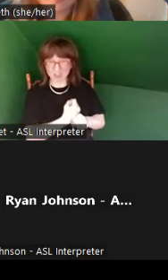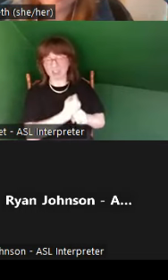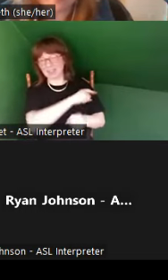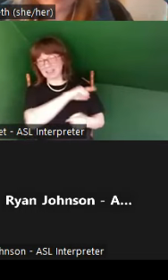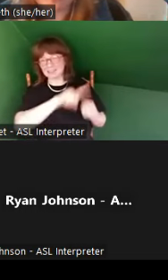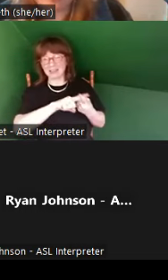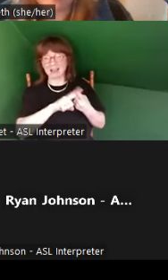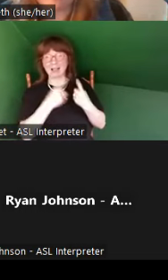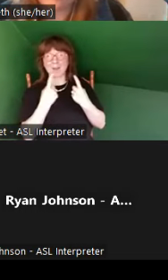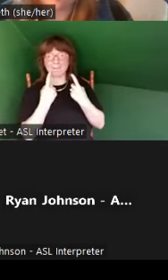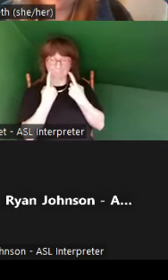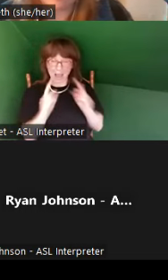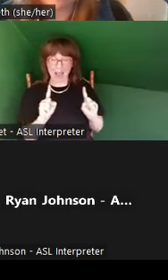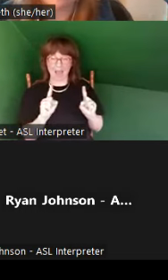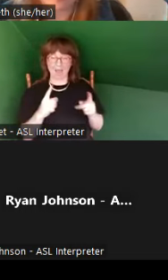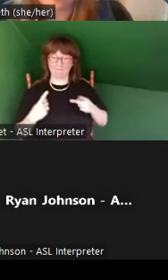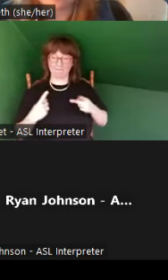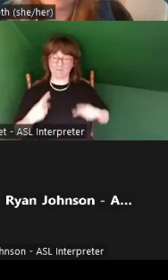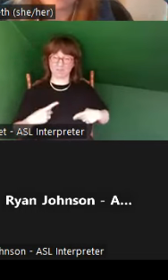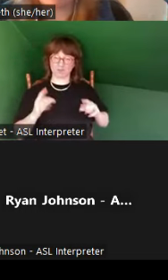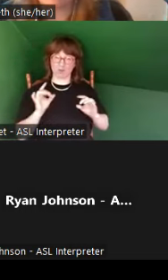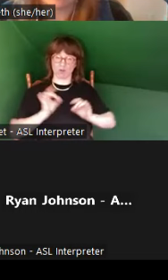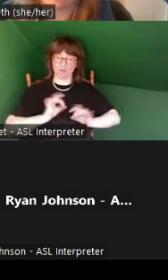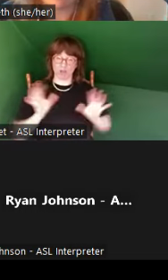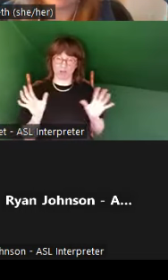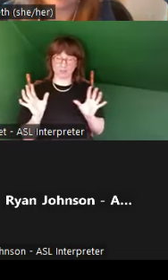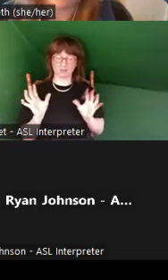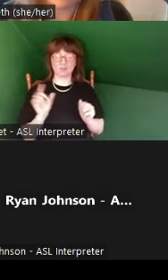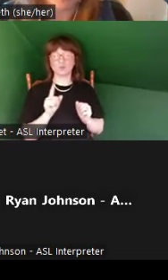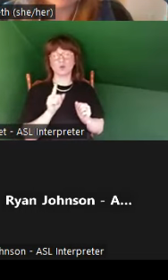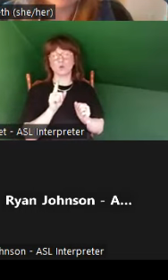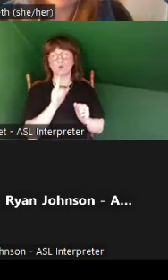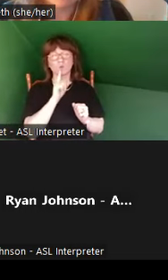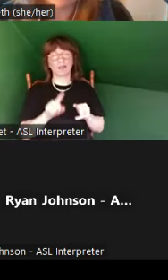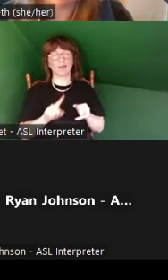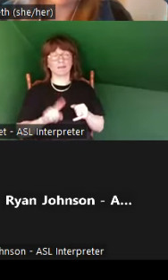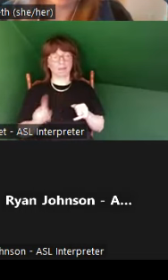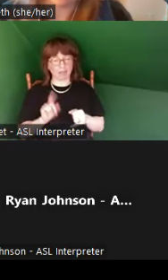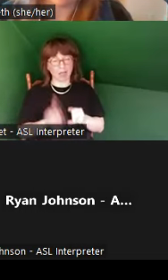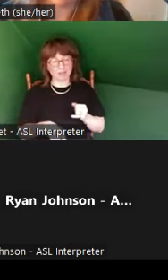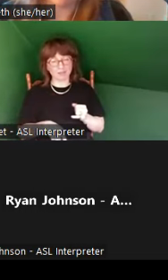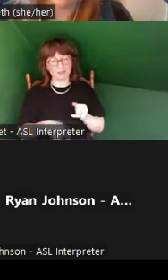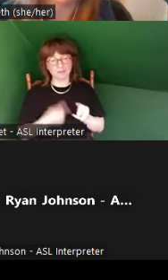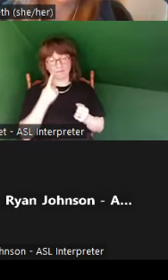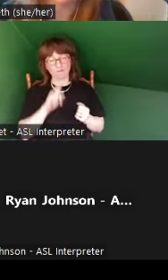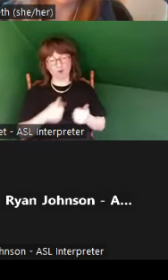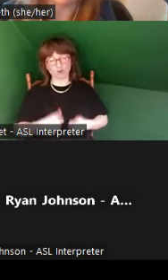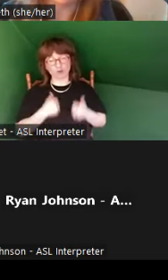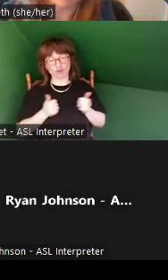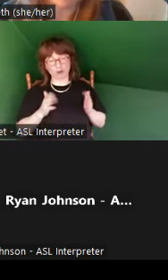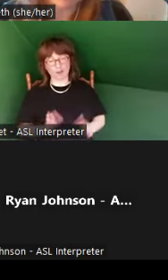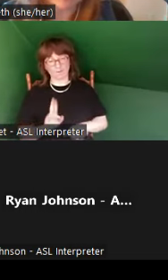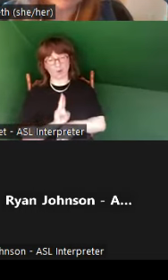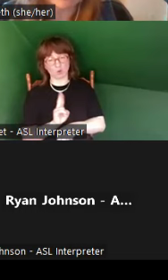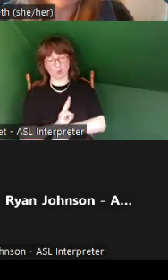It is only after a survivor has tried everything else that they can try that they resort